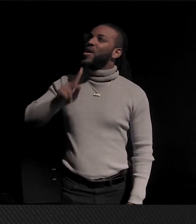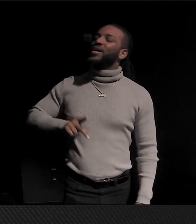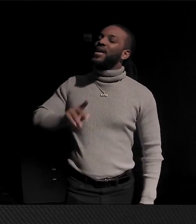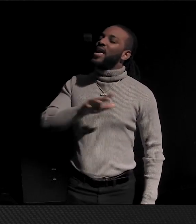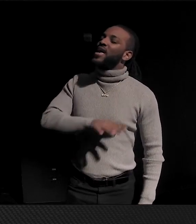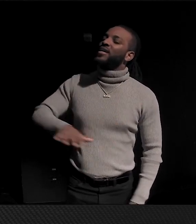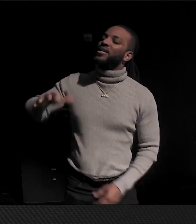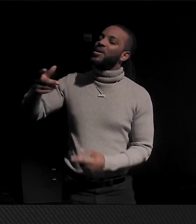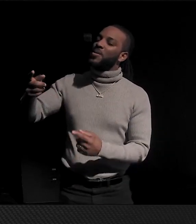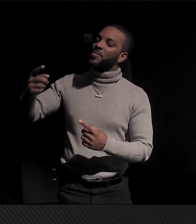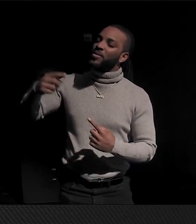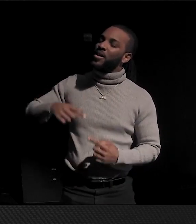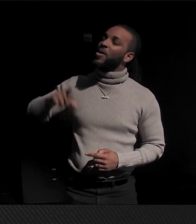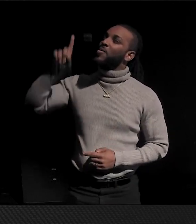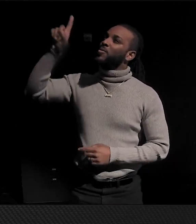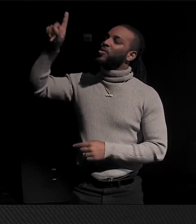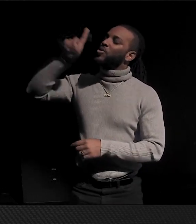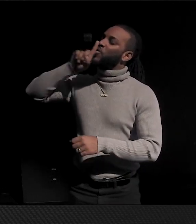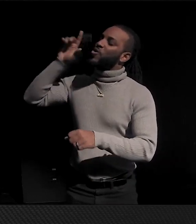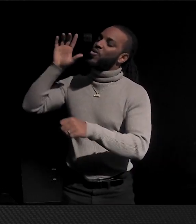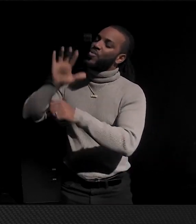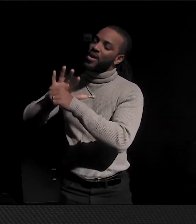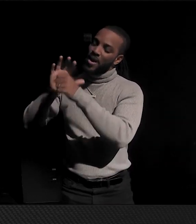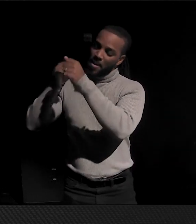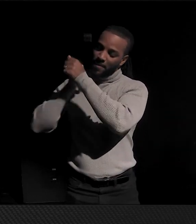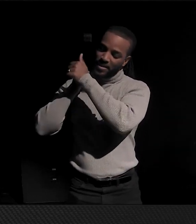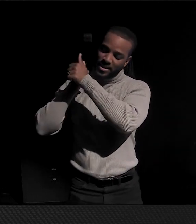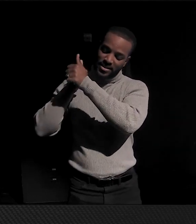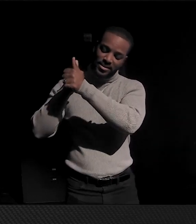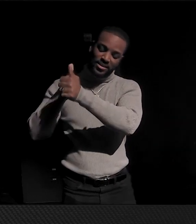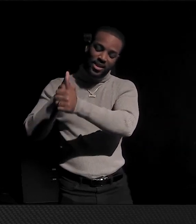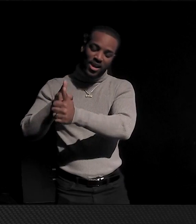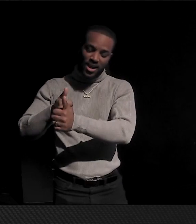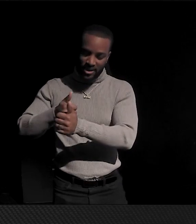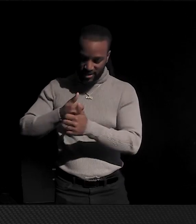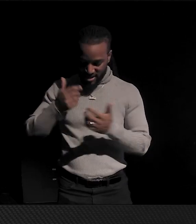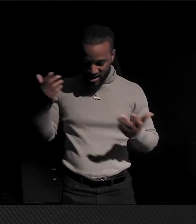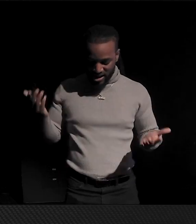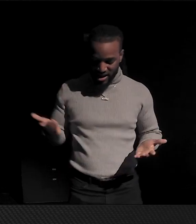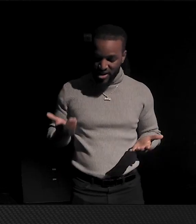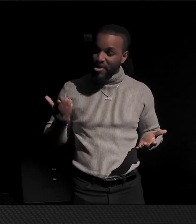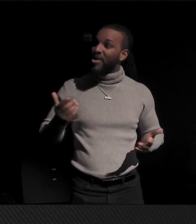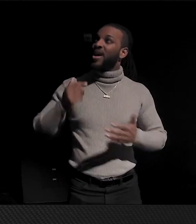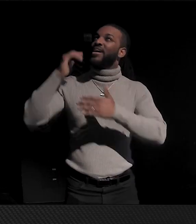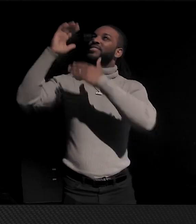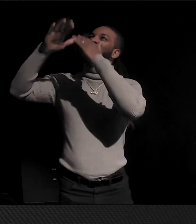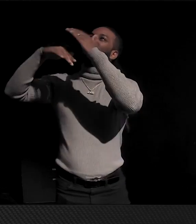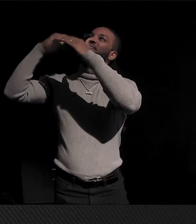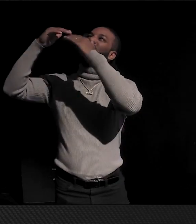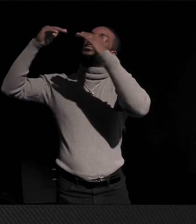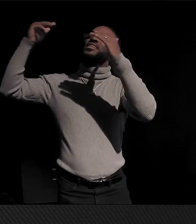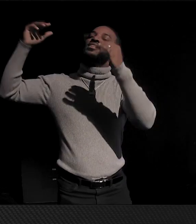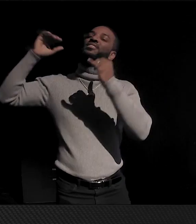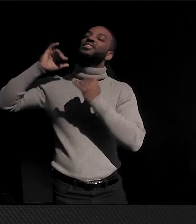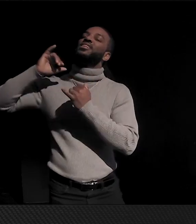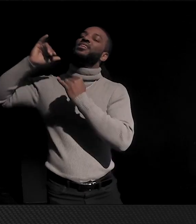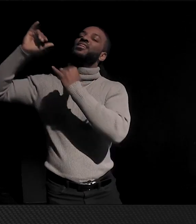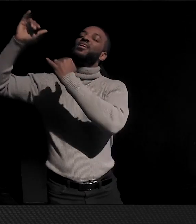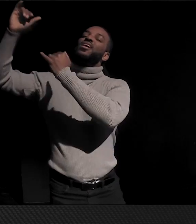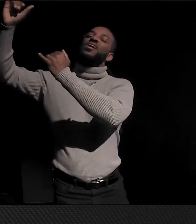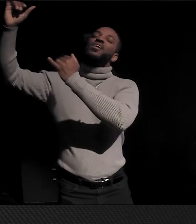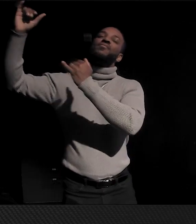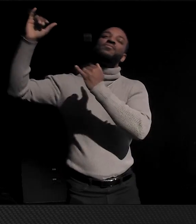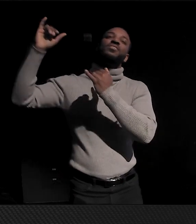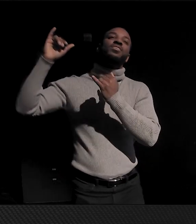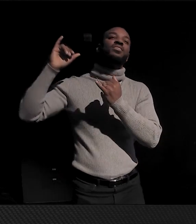name. Your kingdom come, your will be done, here as it is. We sing